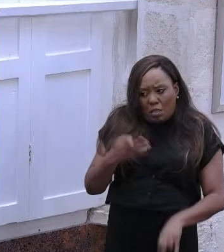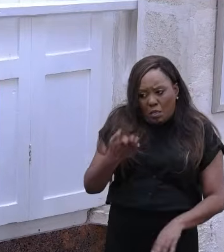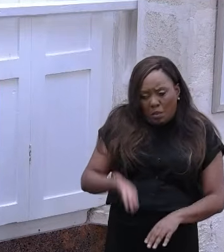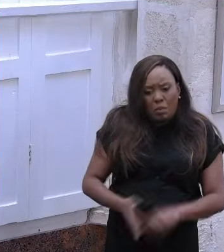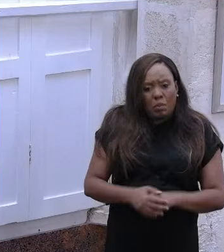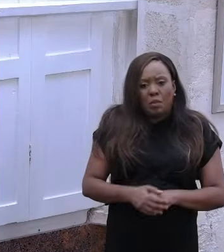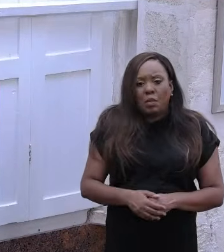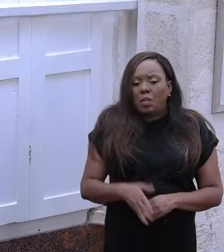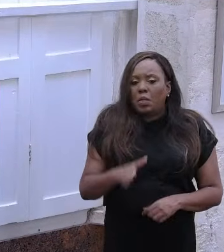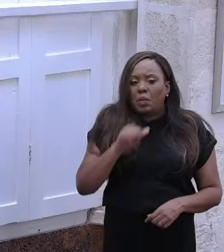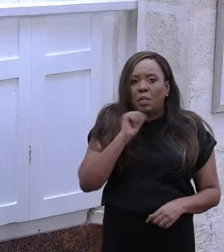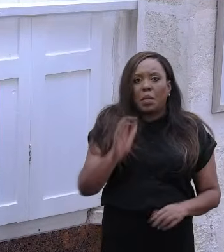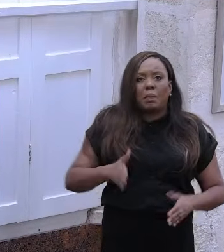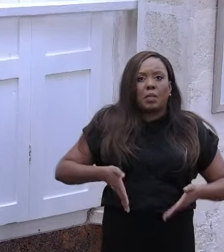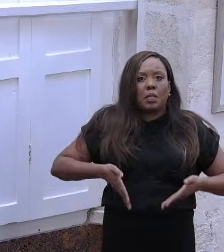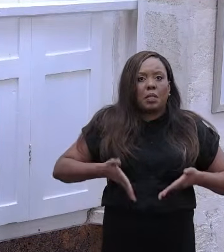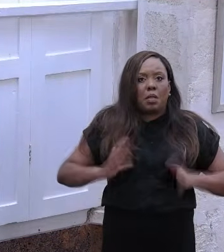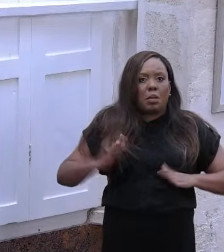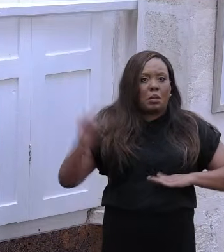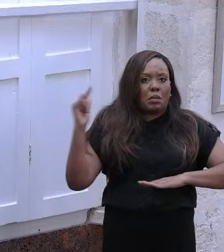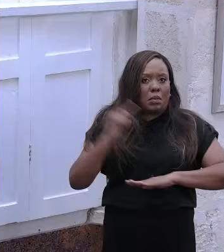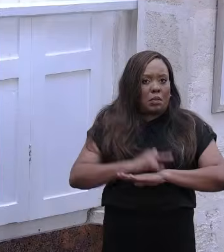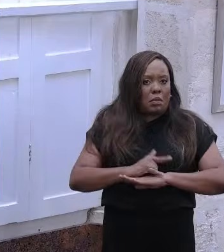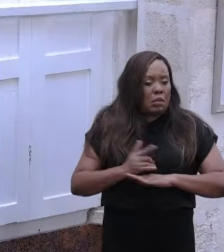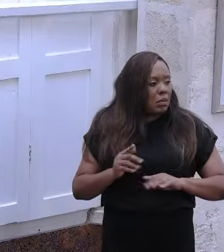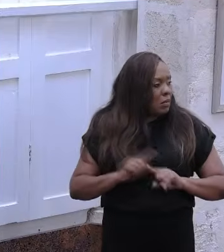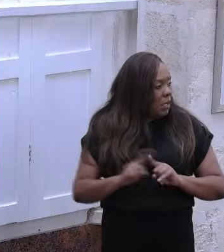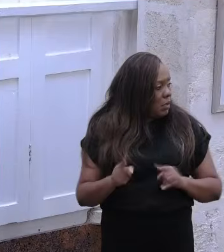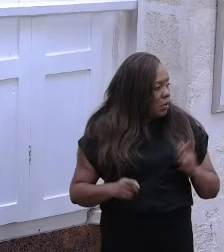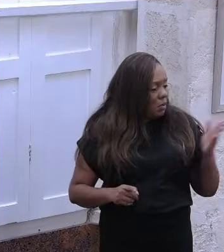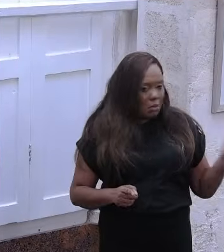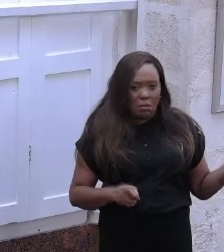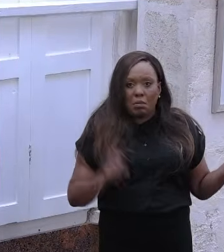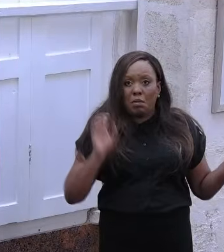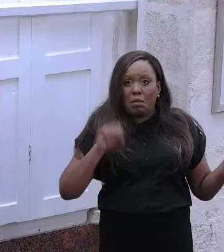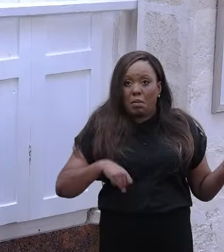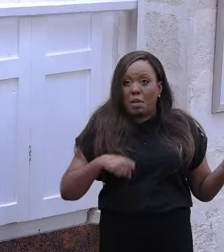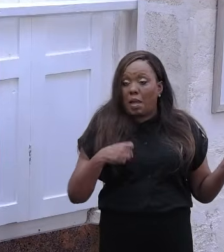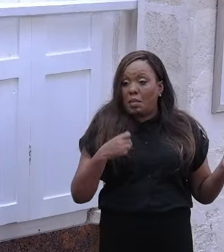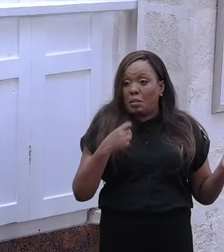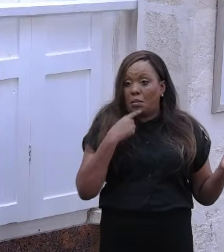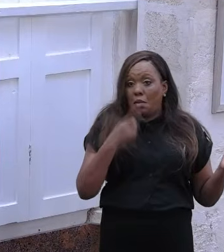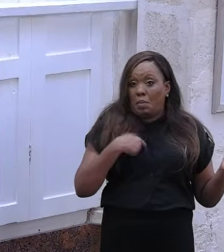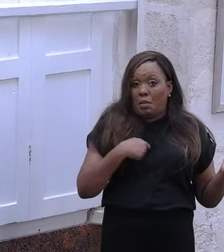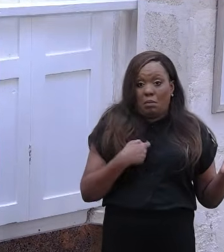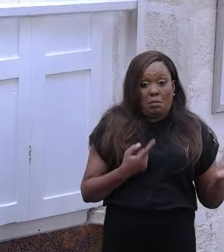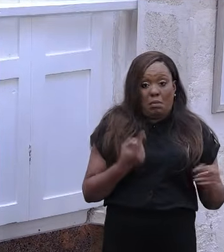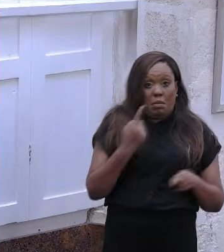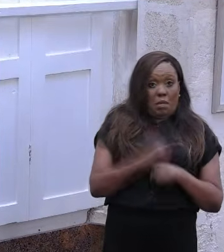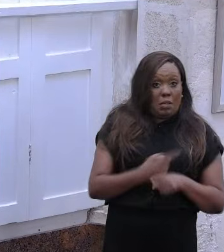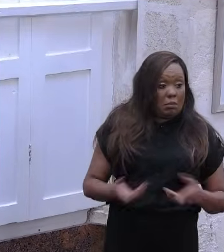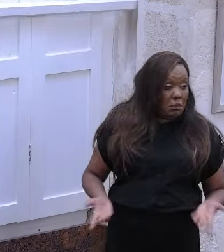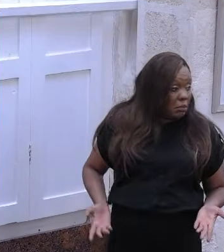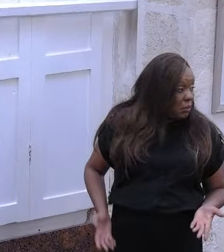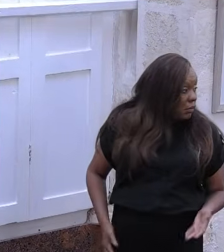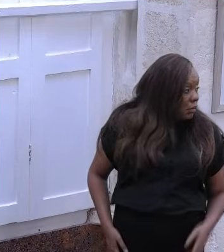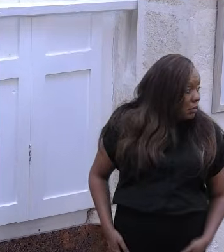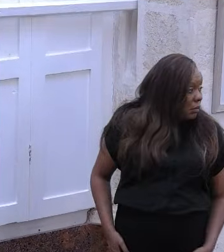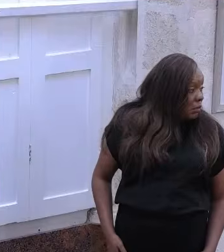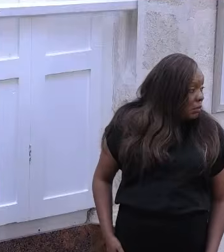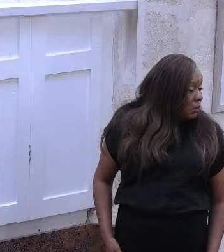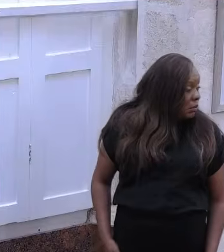be allowed to come to the country. But immigration can confirm whether this is the case or not.